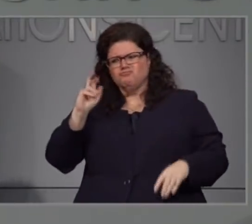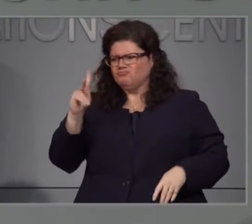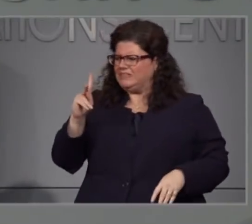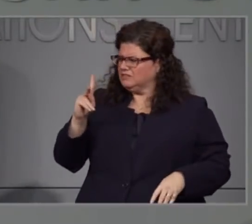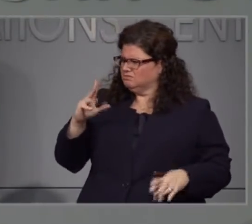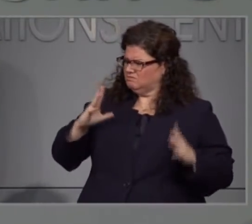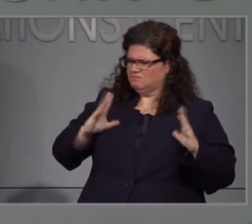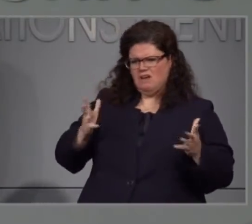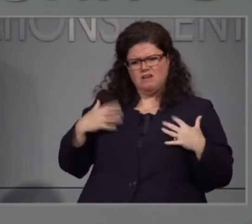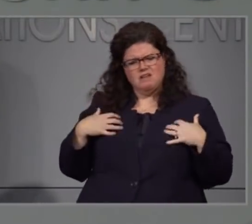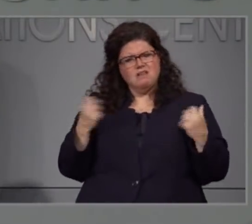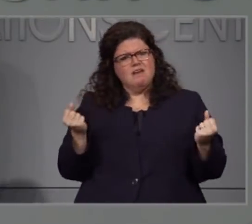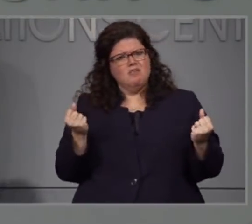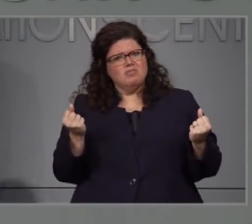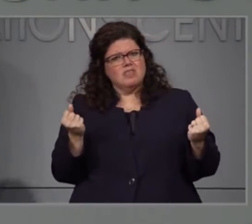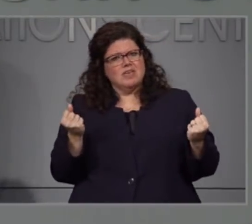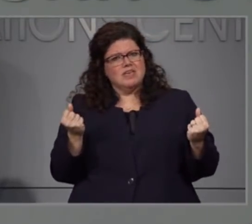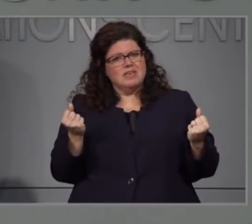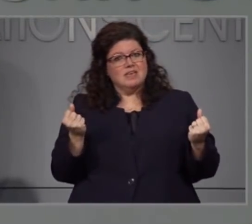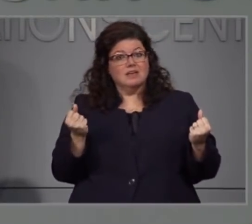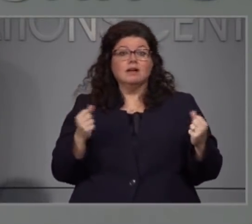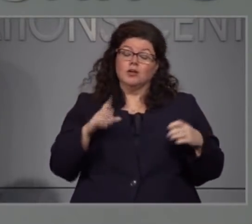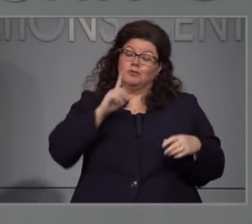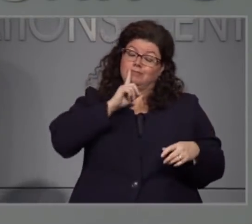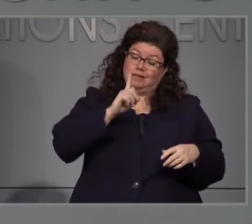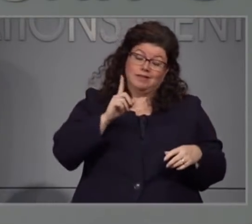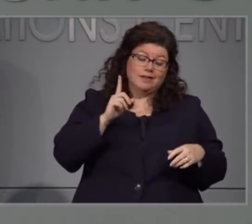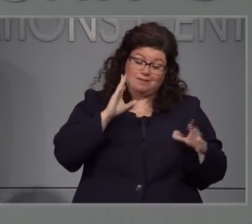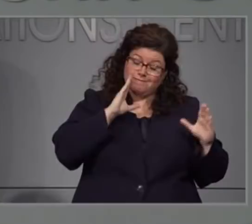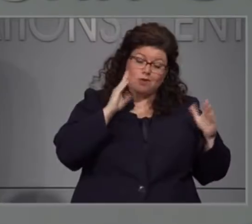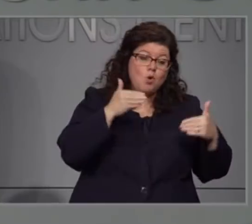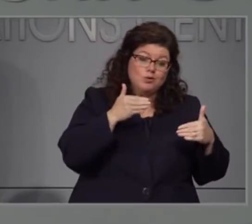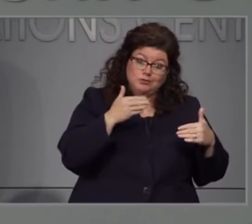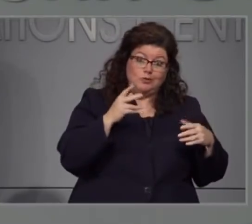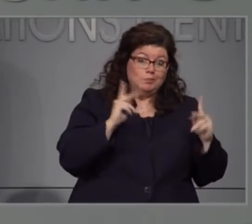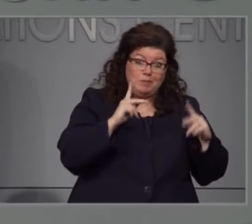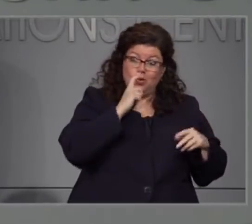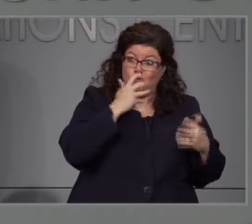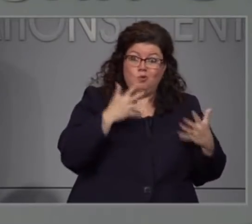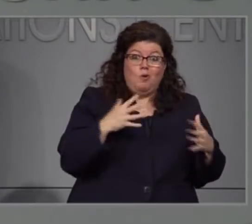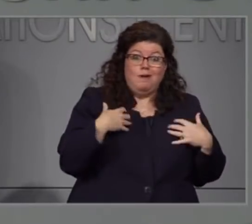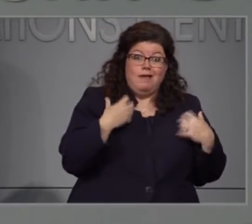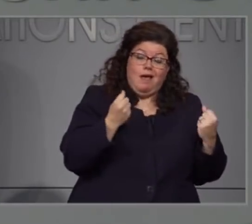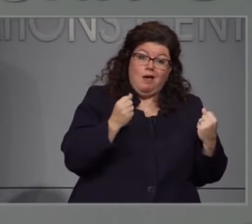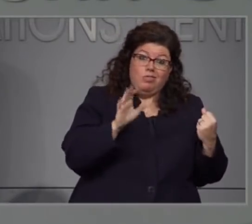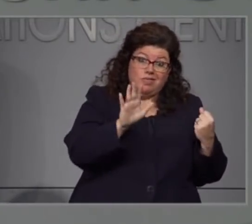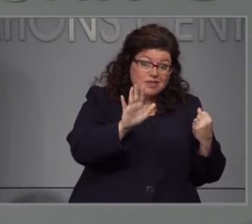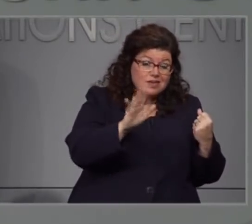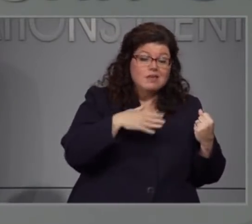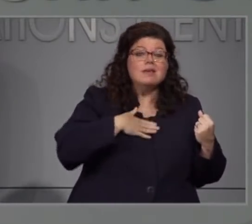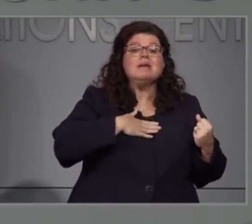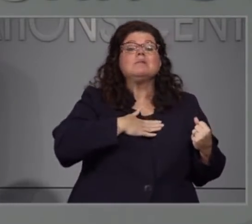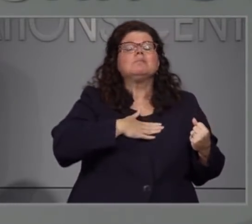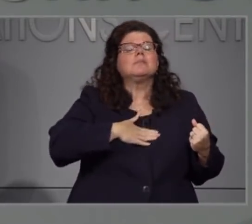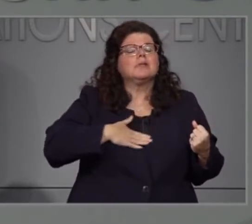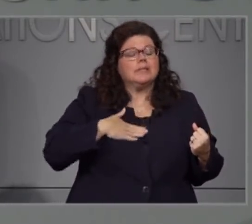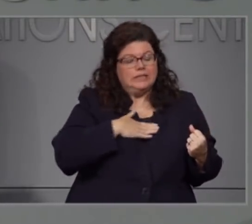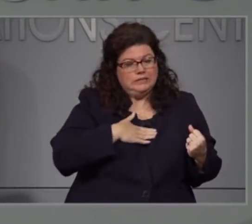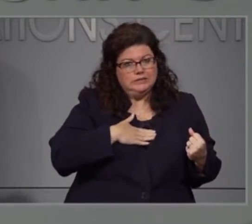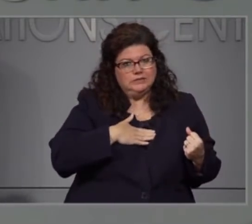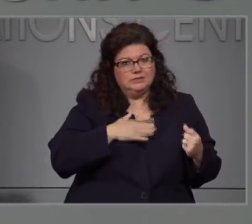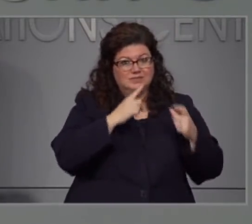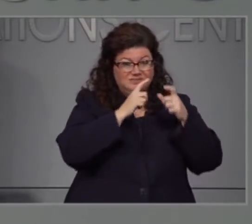especially if you are in the low-risk category, everyone, please heed our